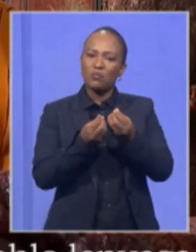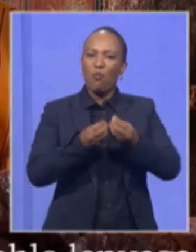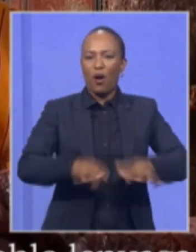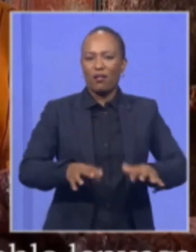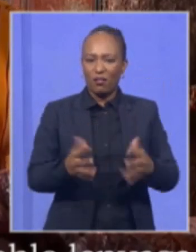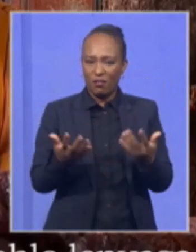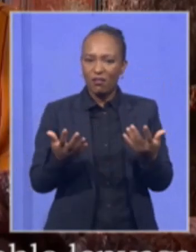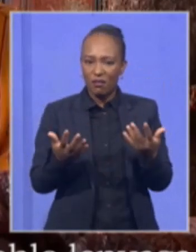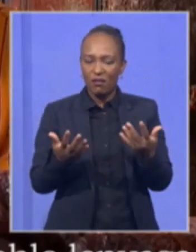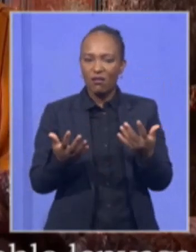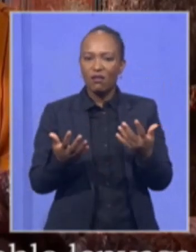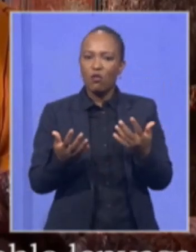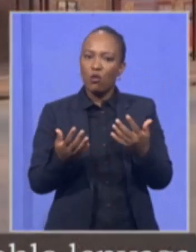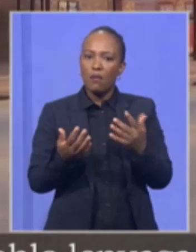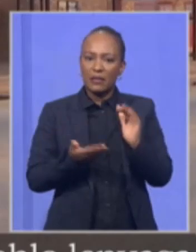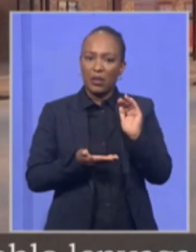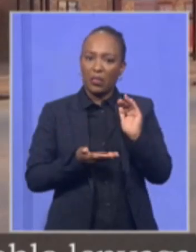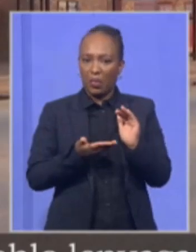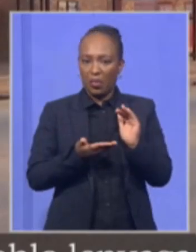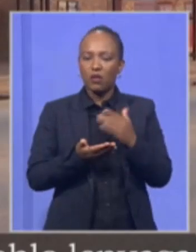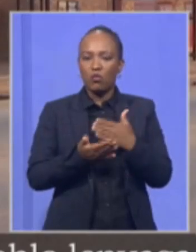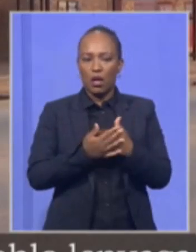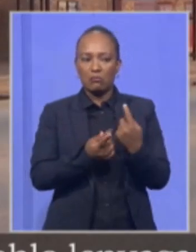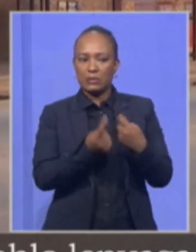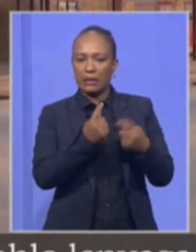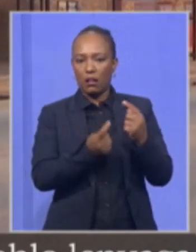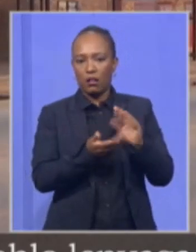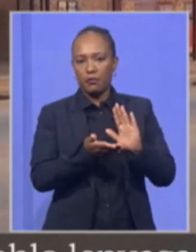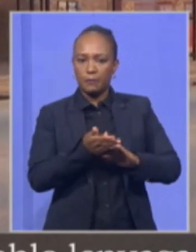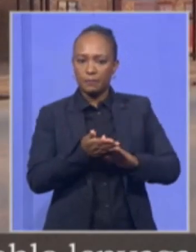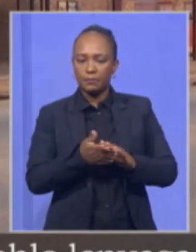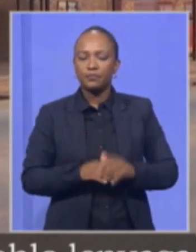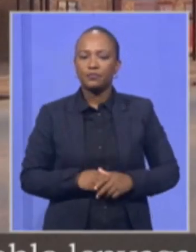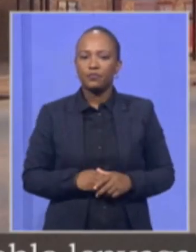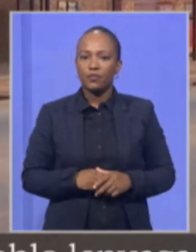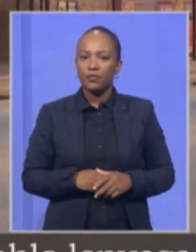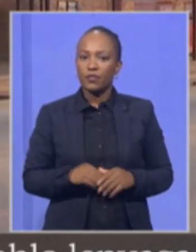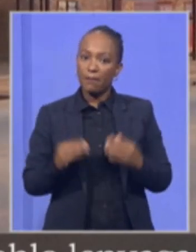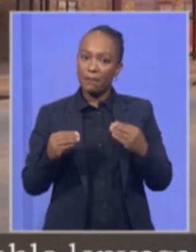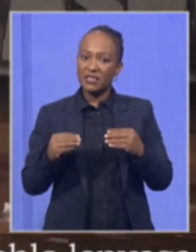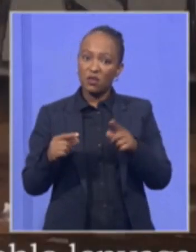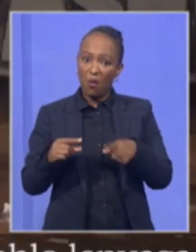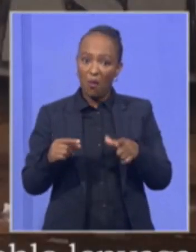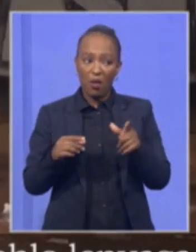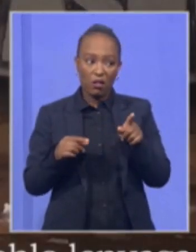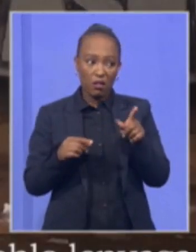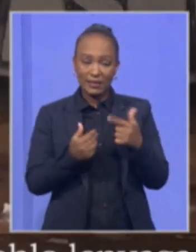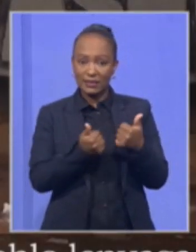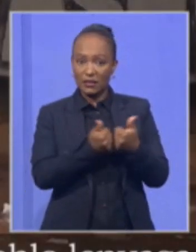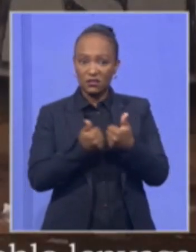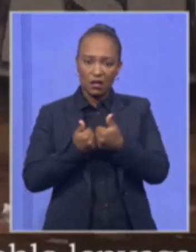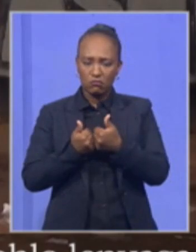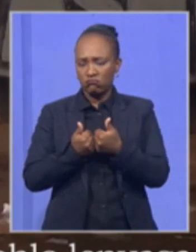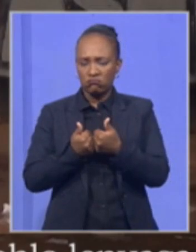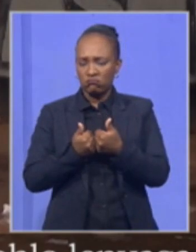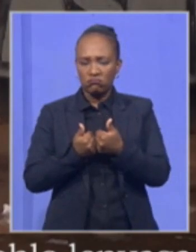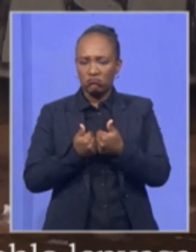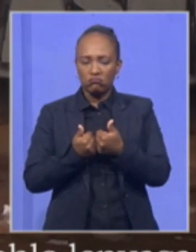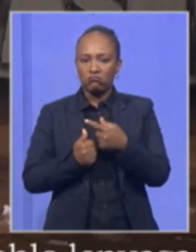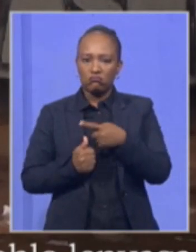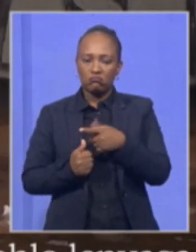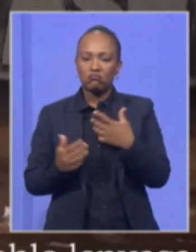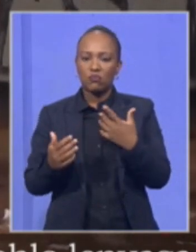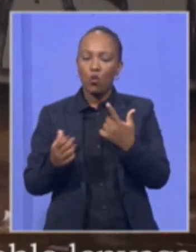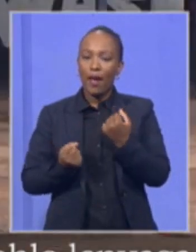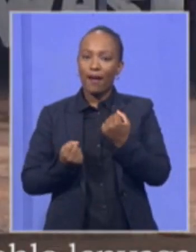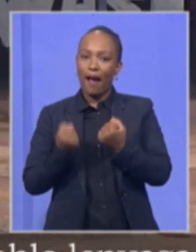gore tle le kgone go tsamaya. Le fa go ntse jalo, ga se dikgwebo potlana tsotlhe tse di nang le mathata ano. Mongwe wa lefelo le go tlhatsiwane